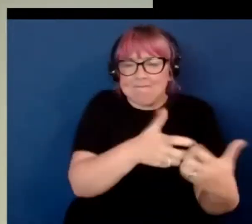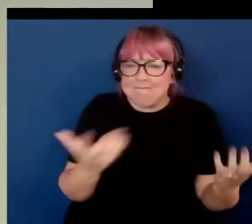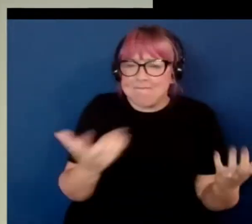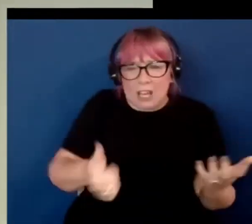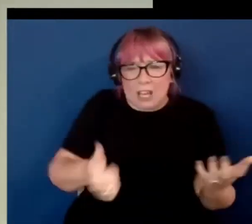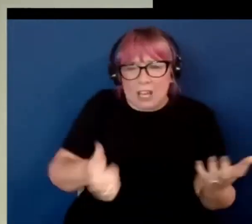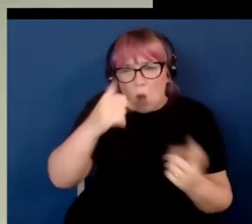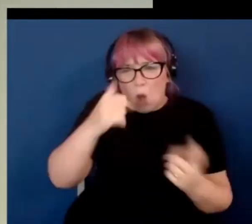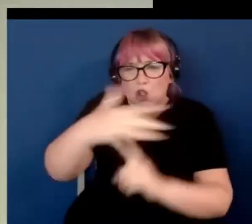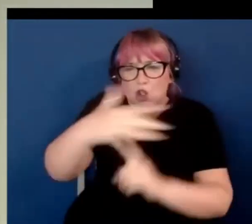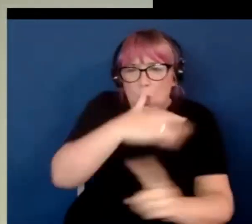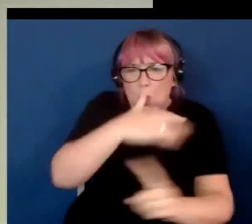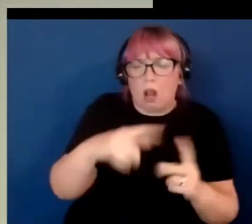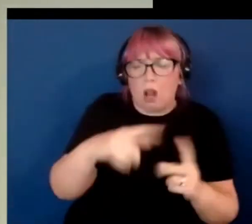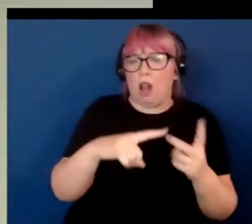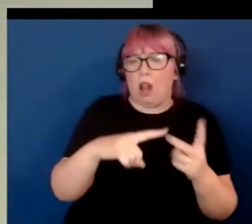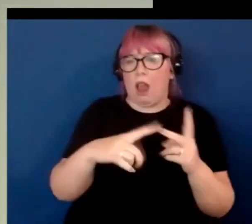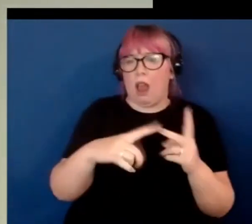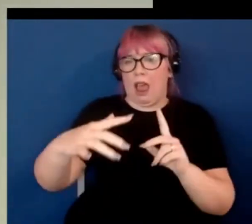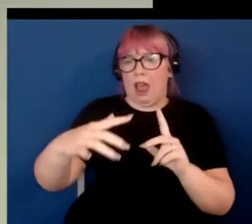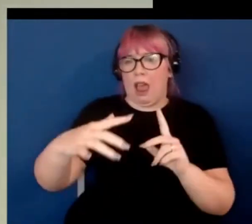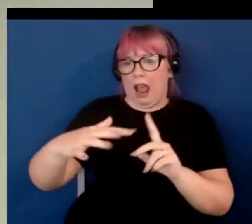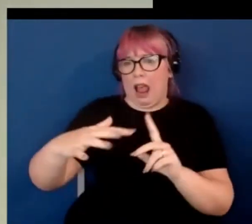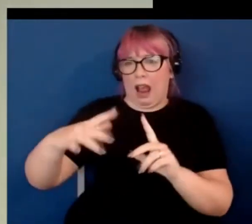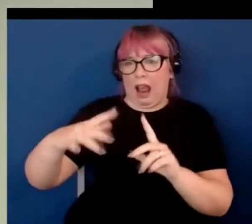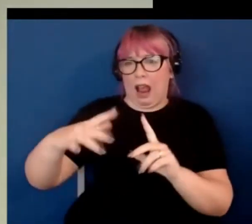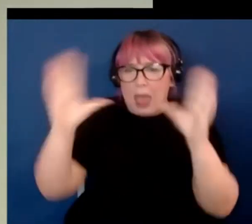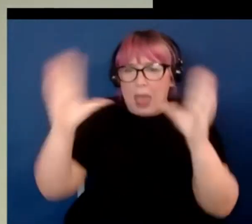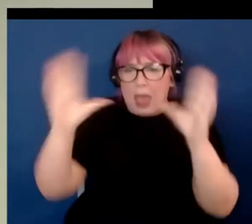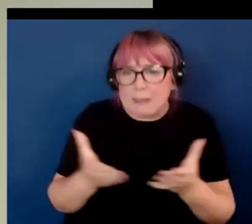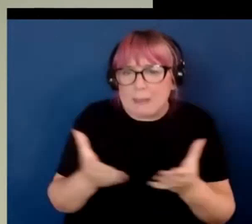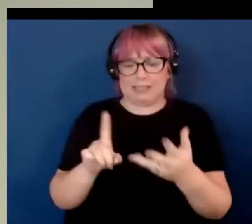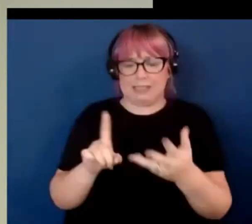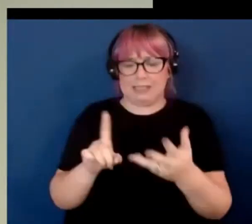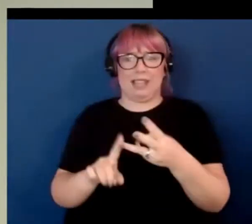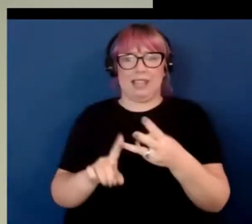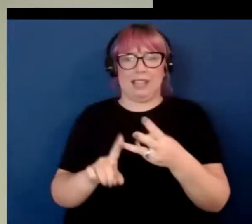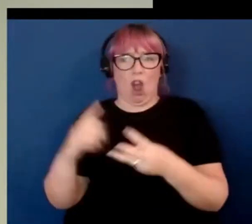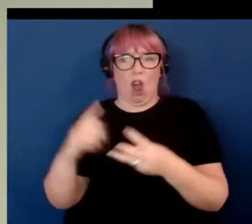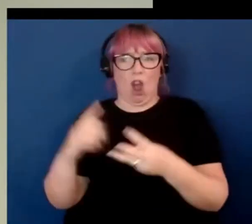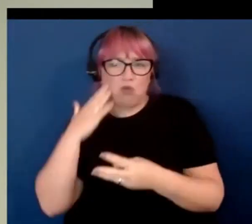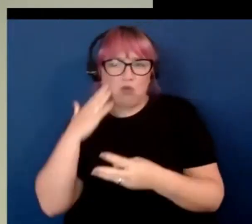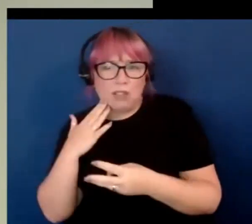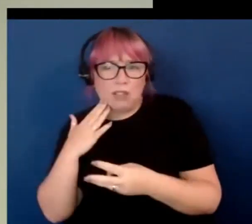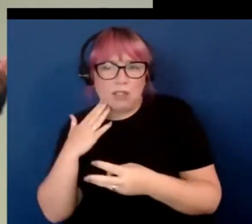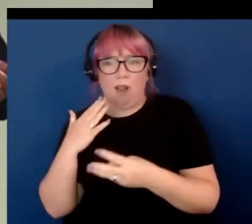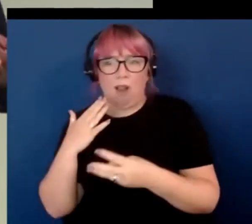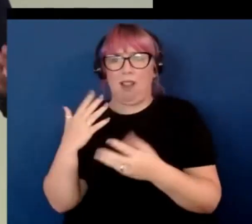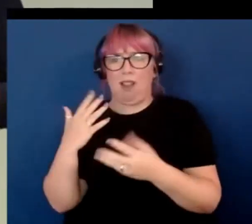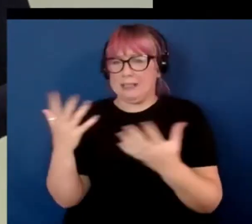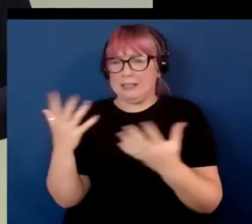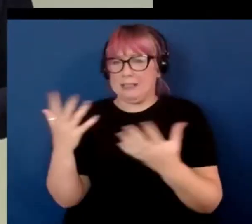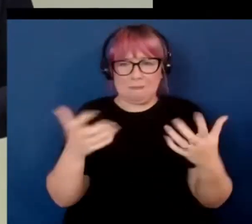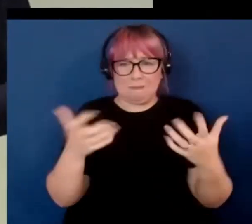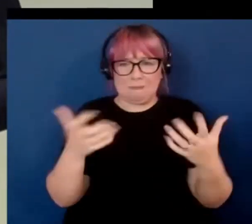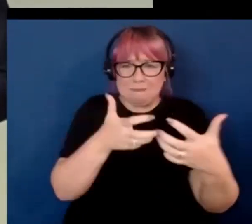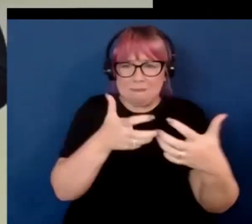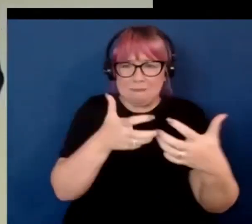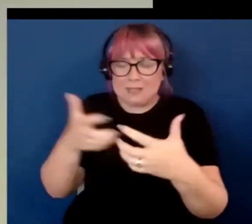justice are the same goals, who still hope for a better world. So here's an invitation from